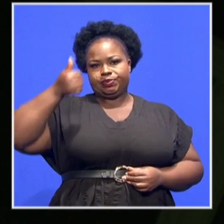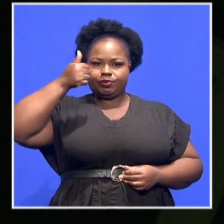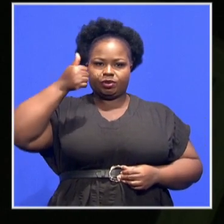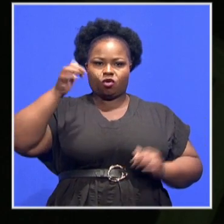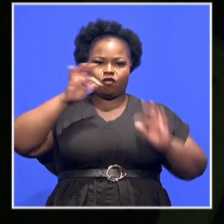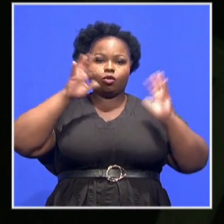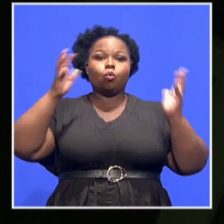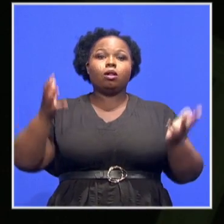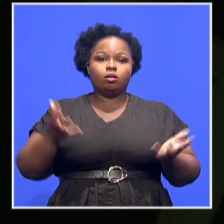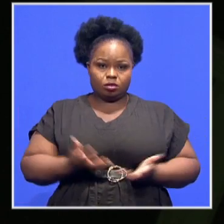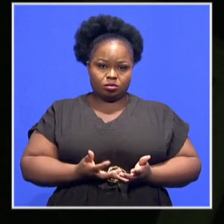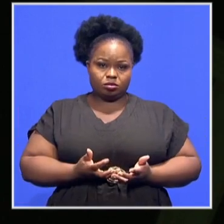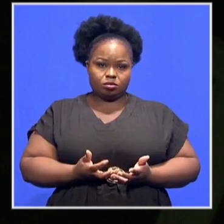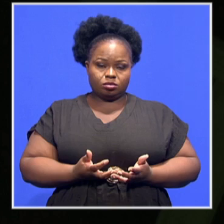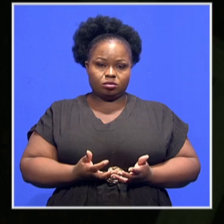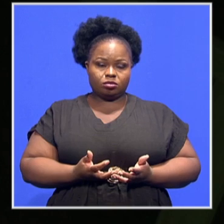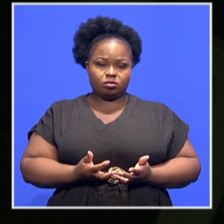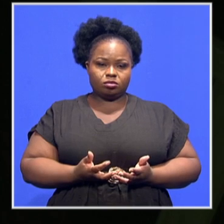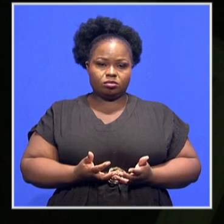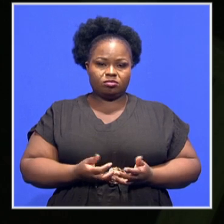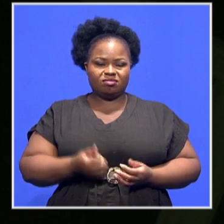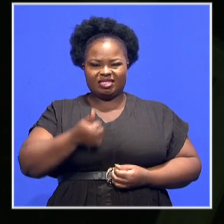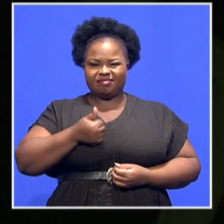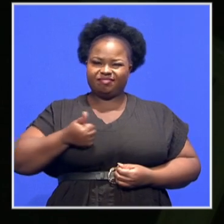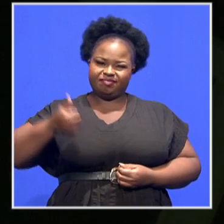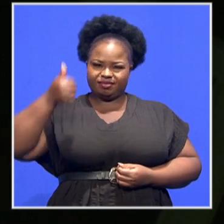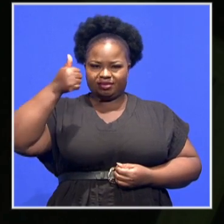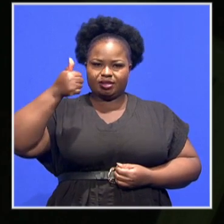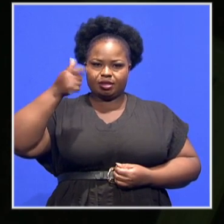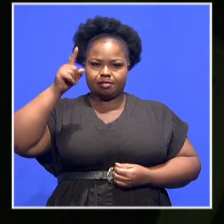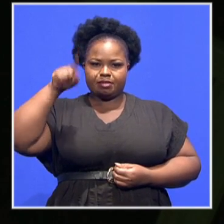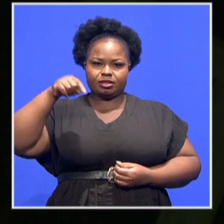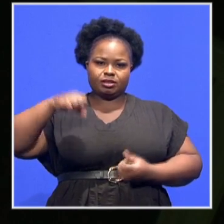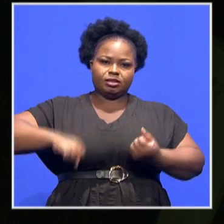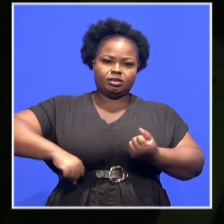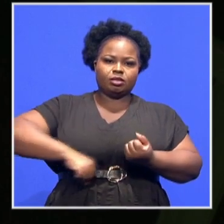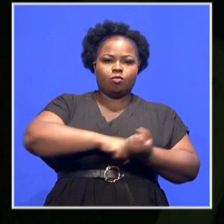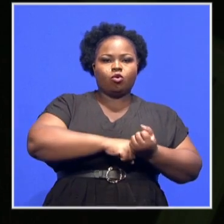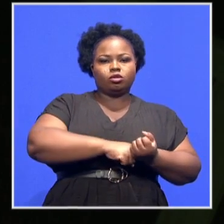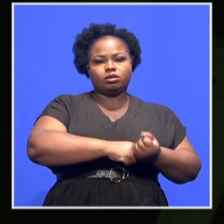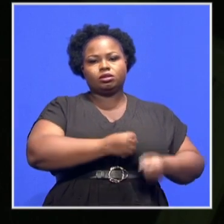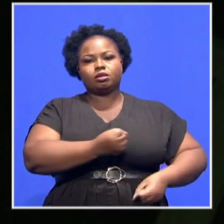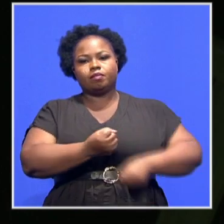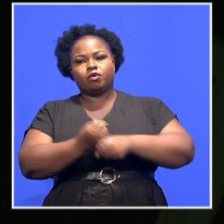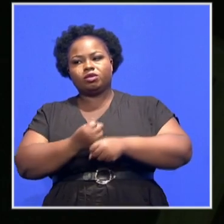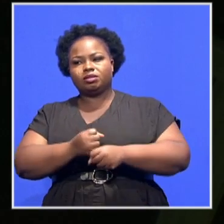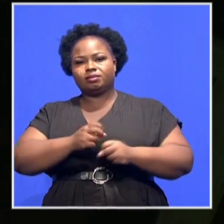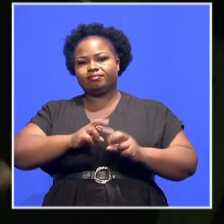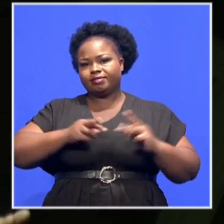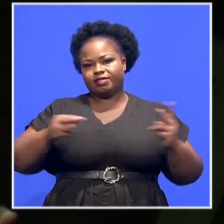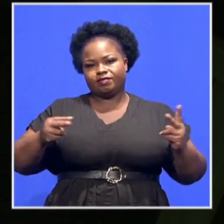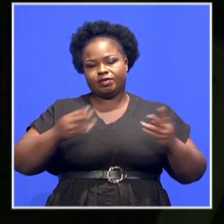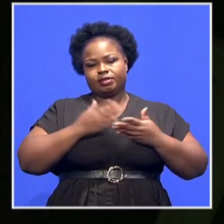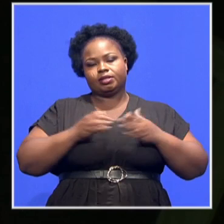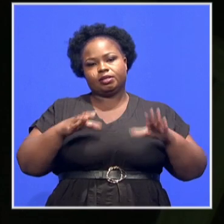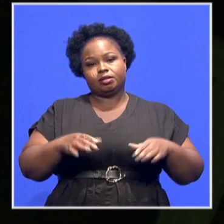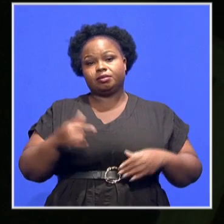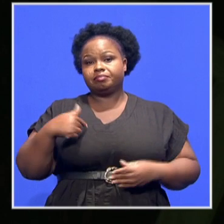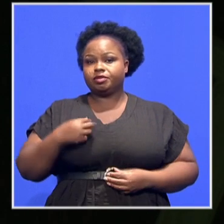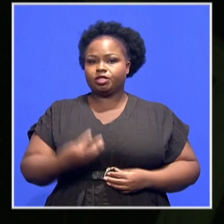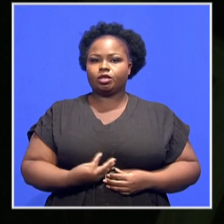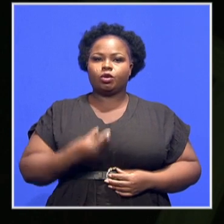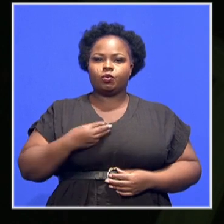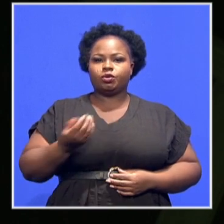world, a center that must support all other sectors. So I wish you all the